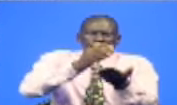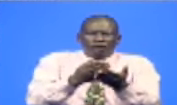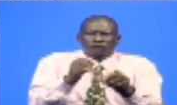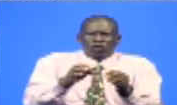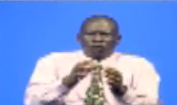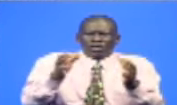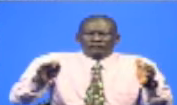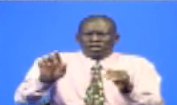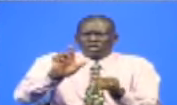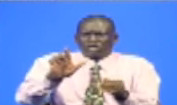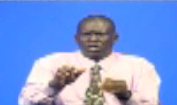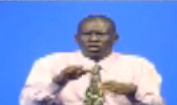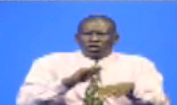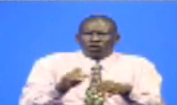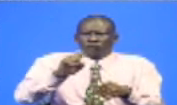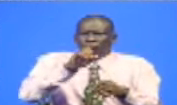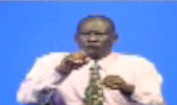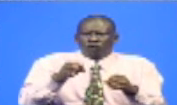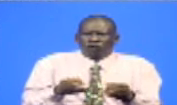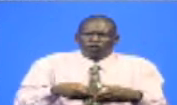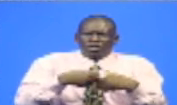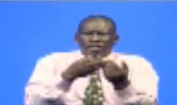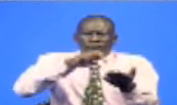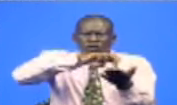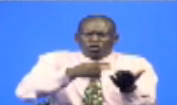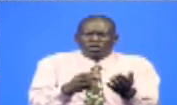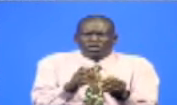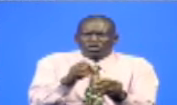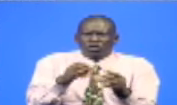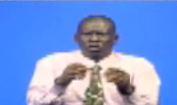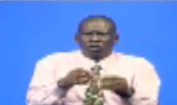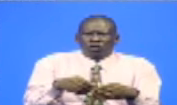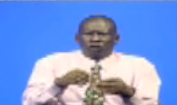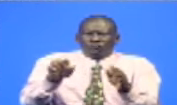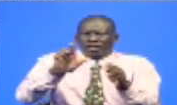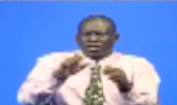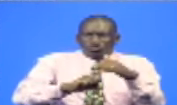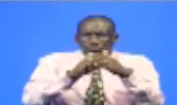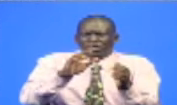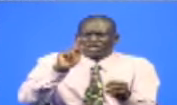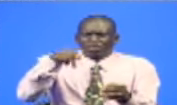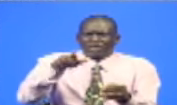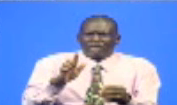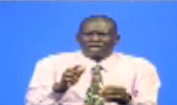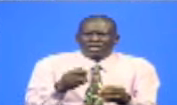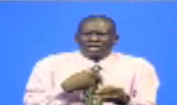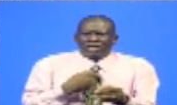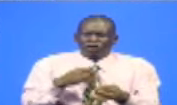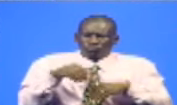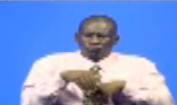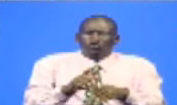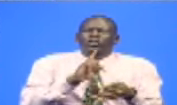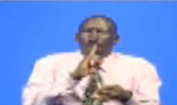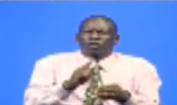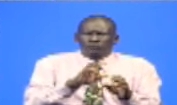expanded league. On the question of availing contracts to the, of the league sponsors, KPL were found to have complied with the orders.